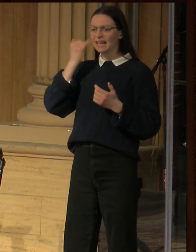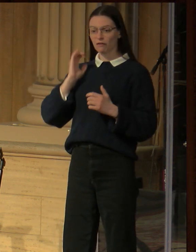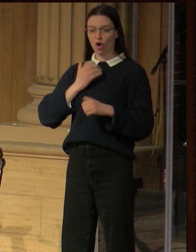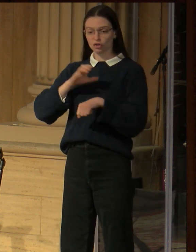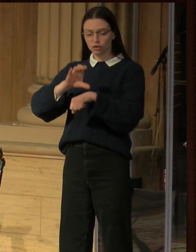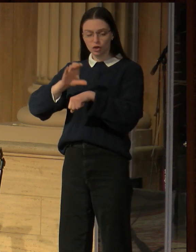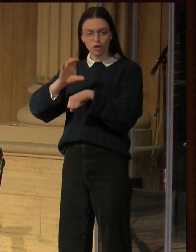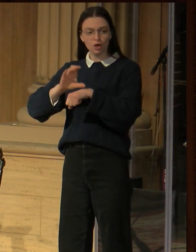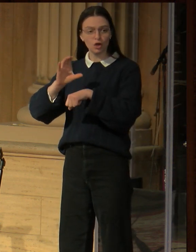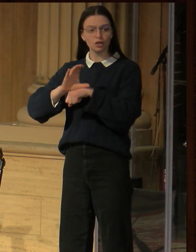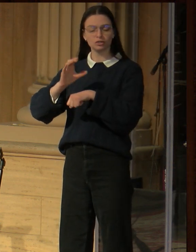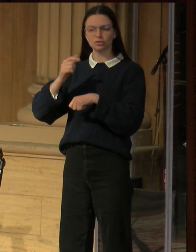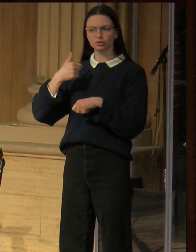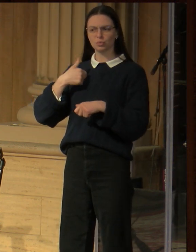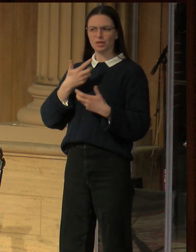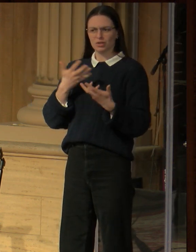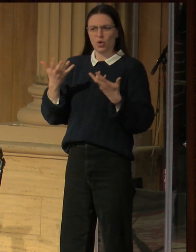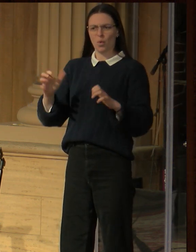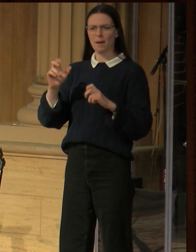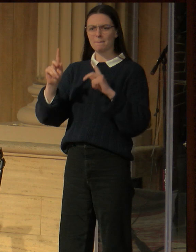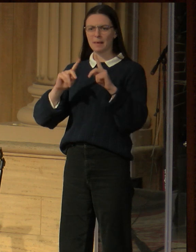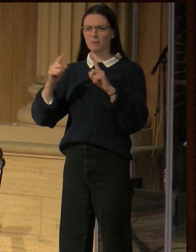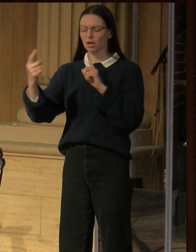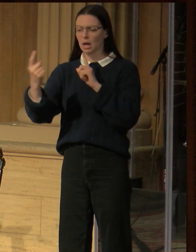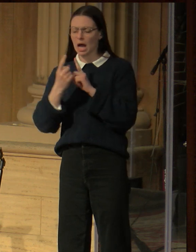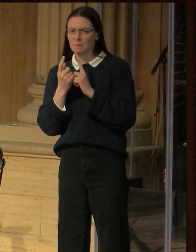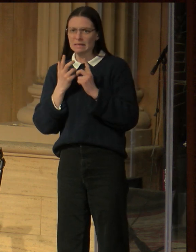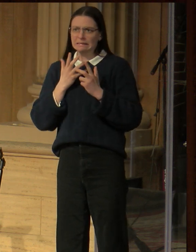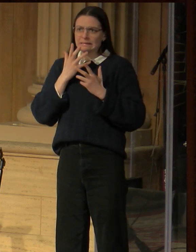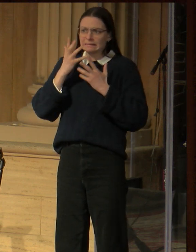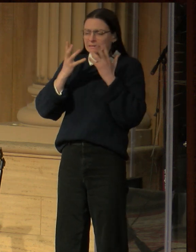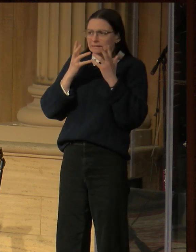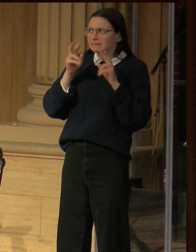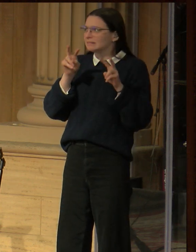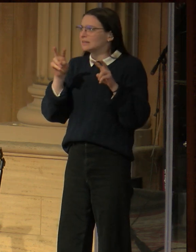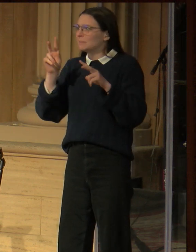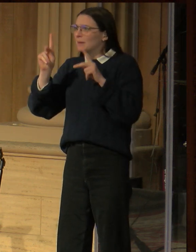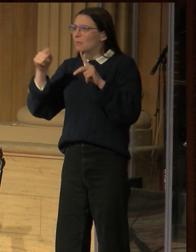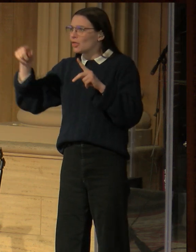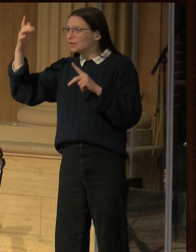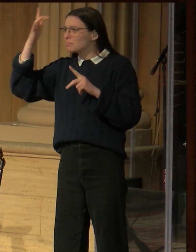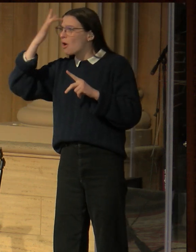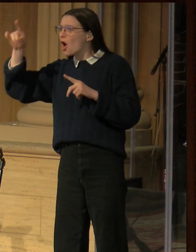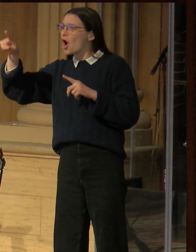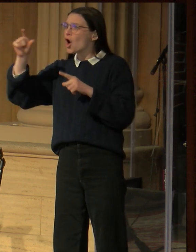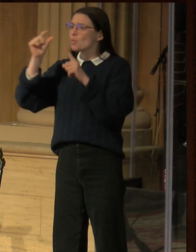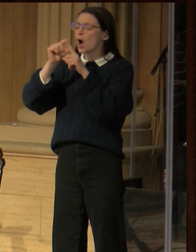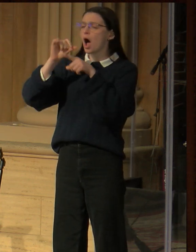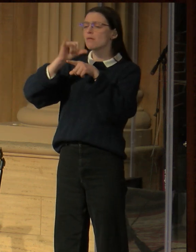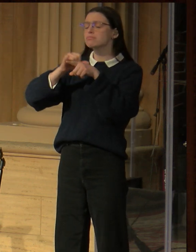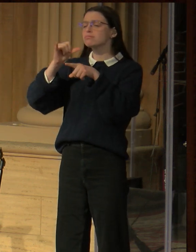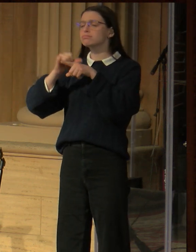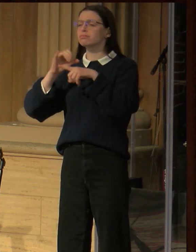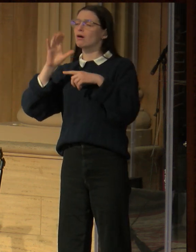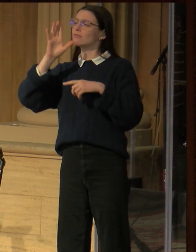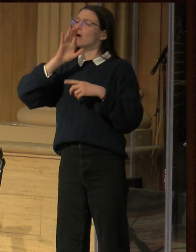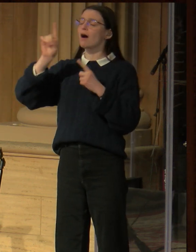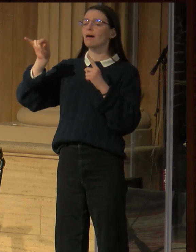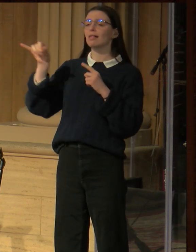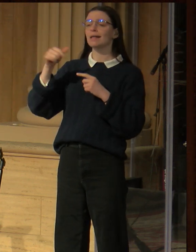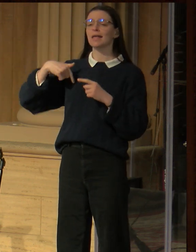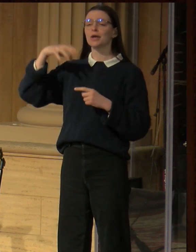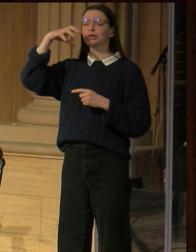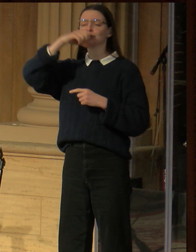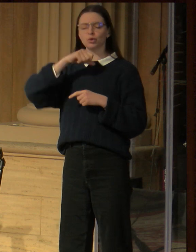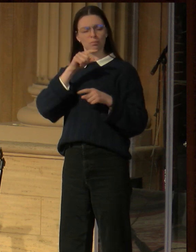things yet. Where they look around and it's like, all these people seem so smart because of the words they're using. They all just talk like they assume that everybody